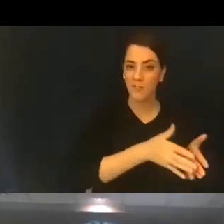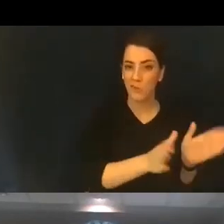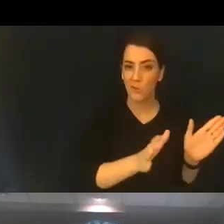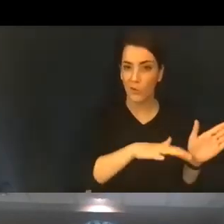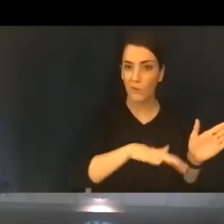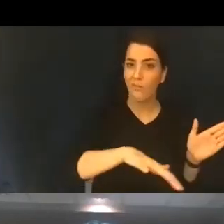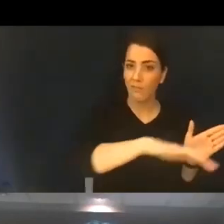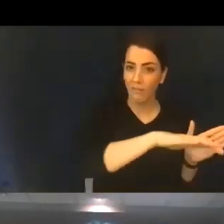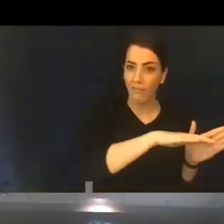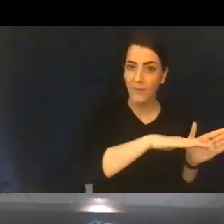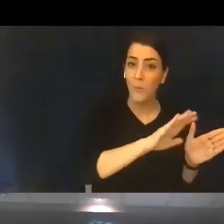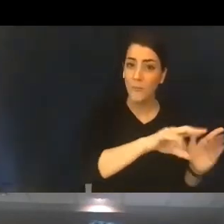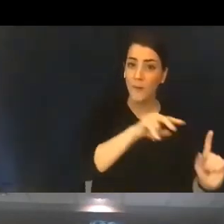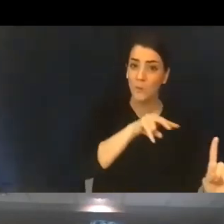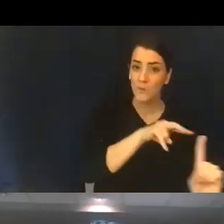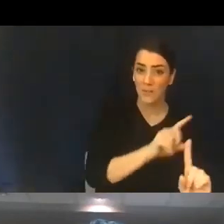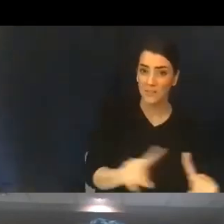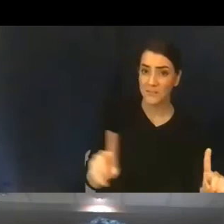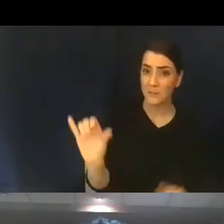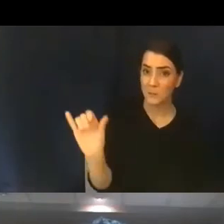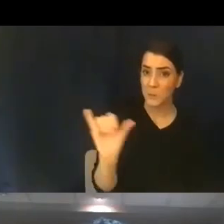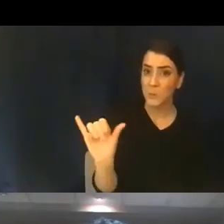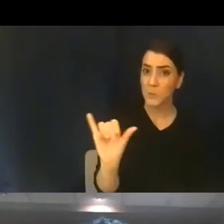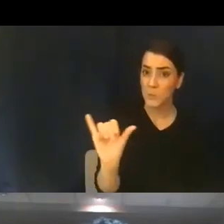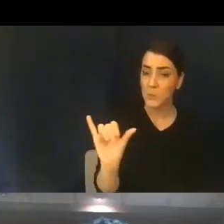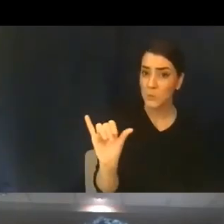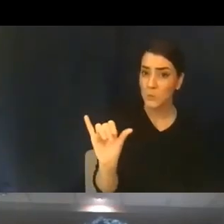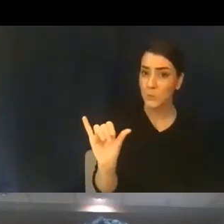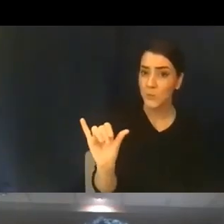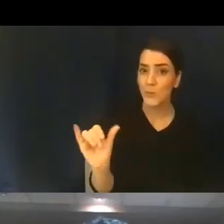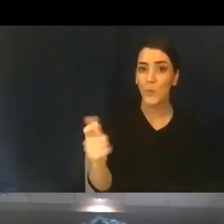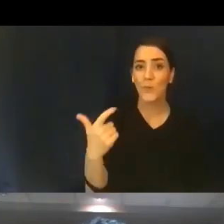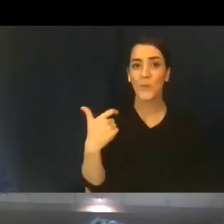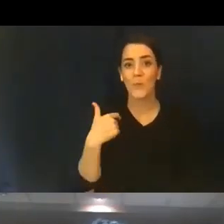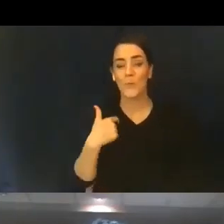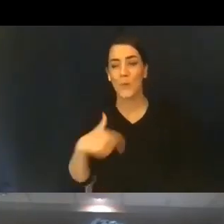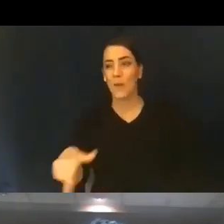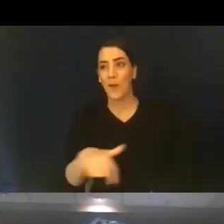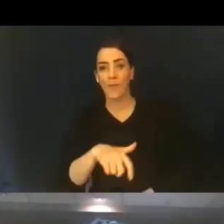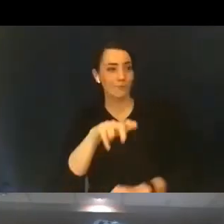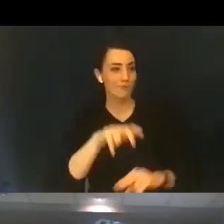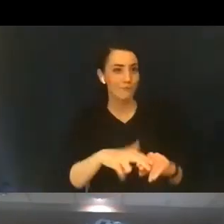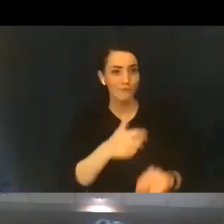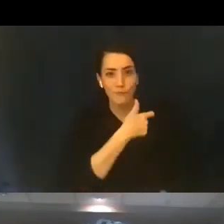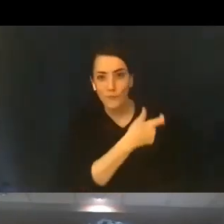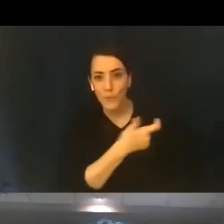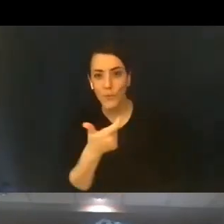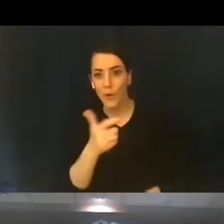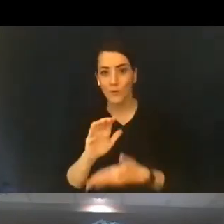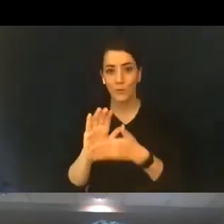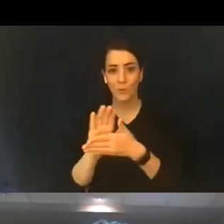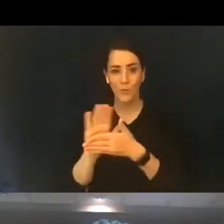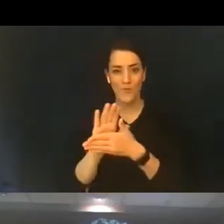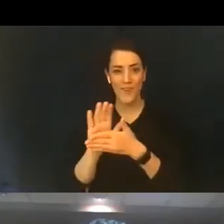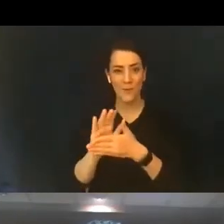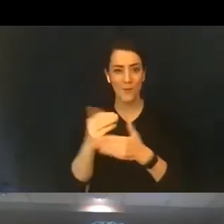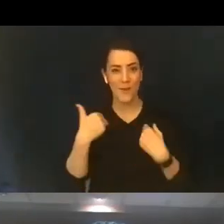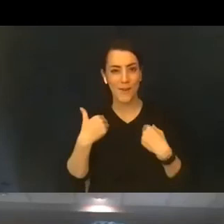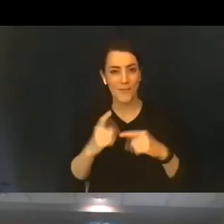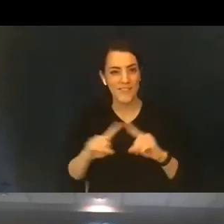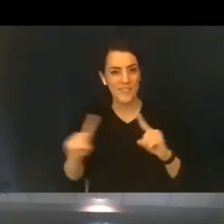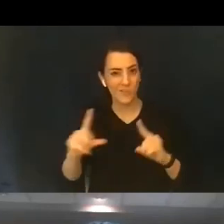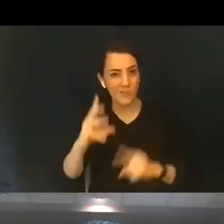movie with the same mindset as someone who grew